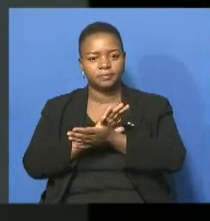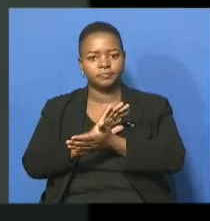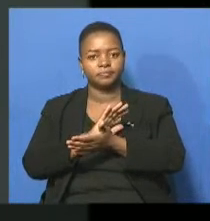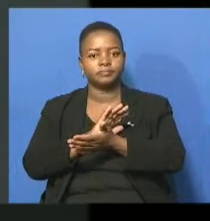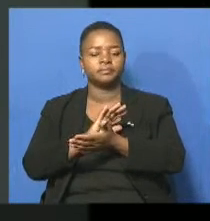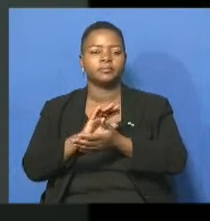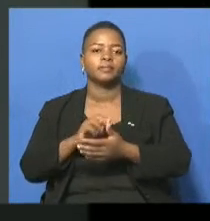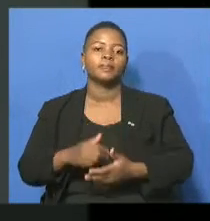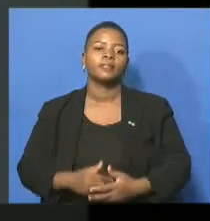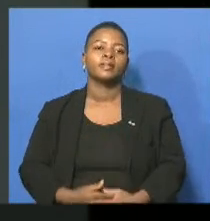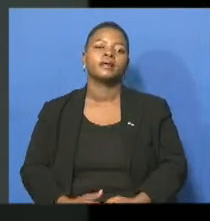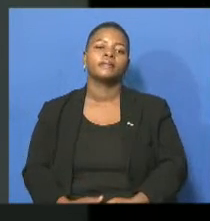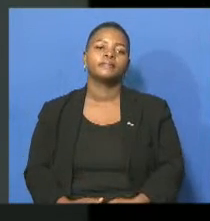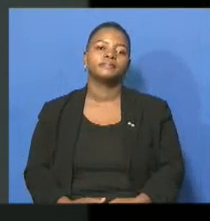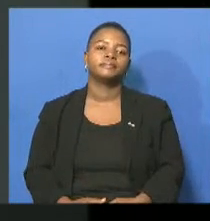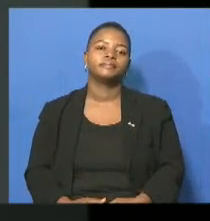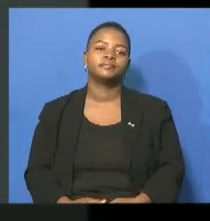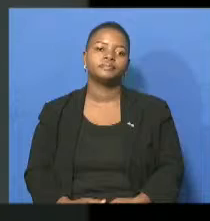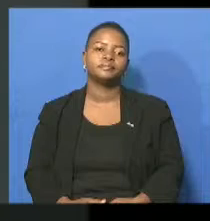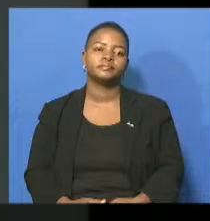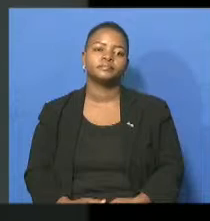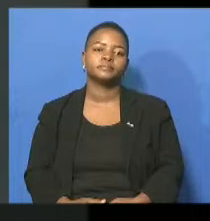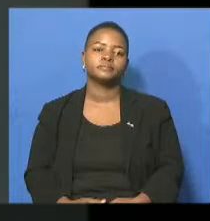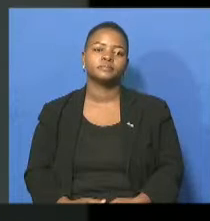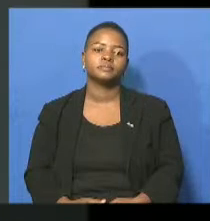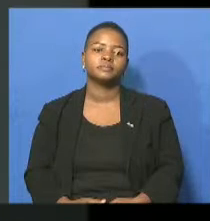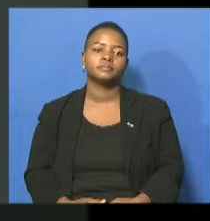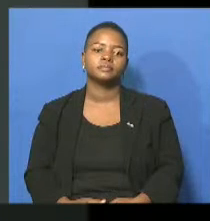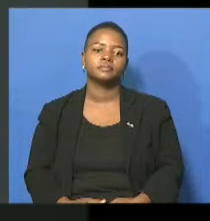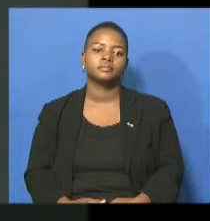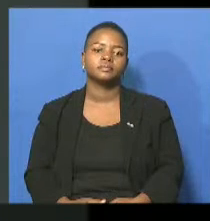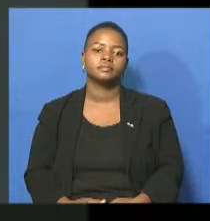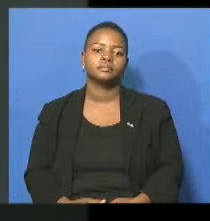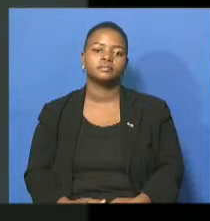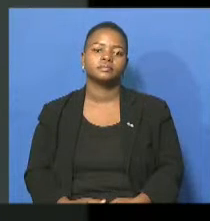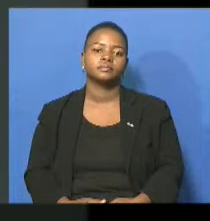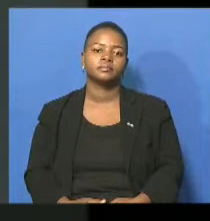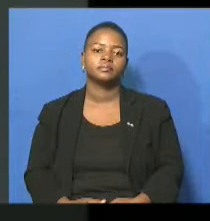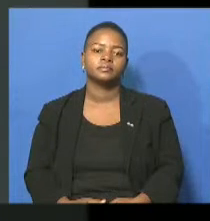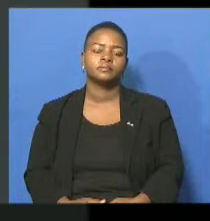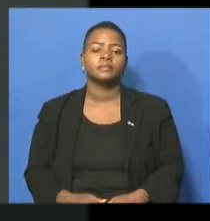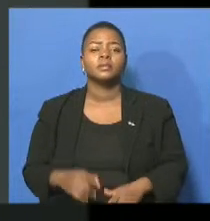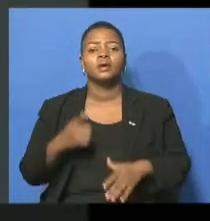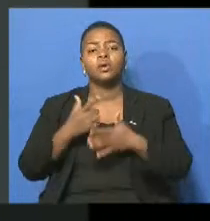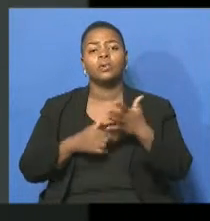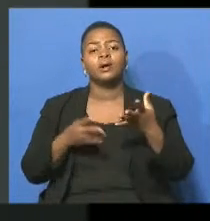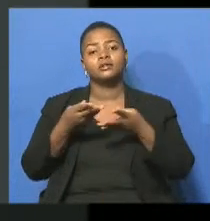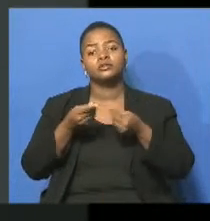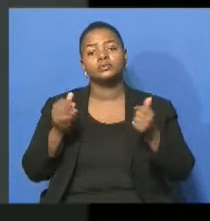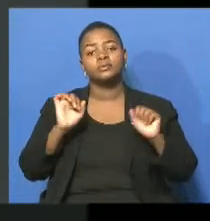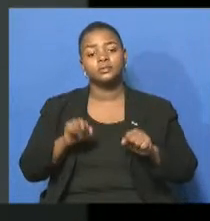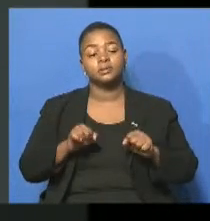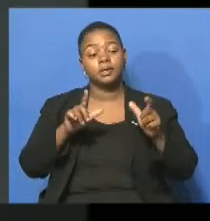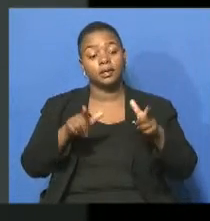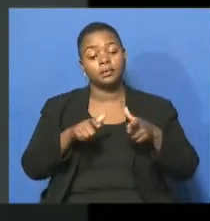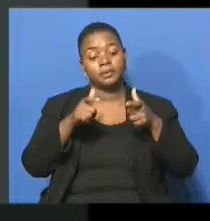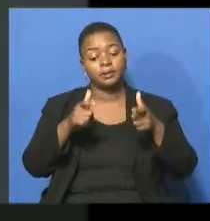So, what interventions then can we put into place to try and